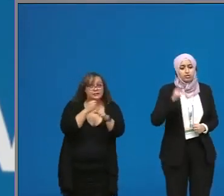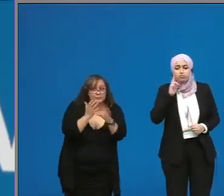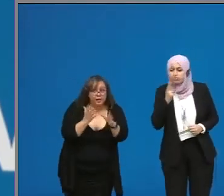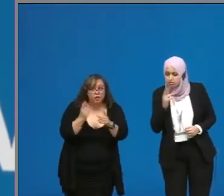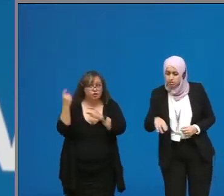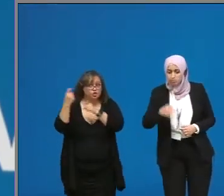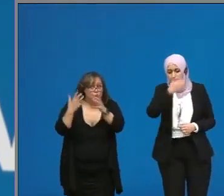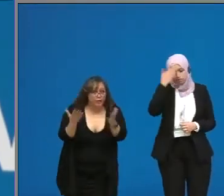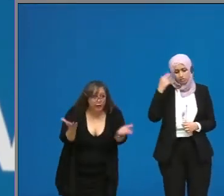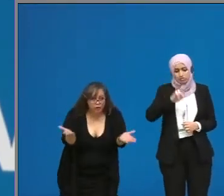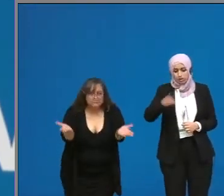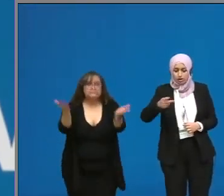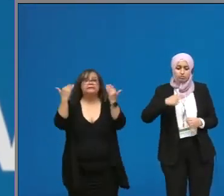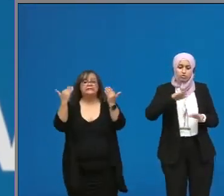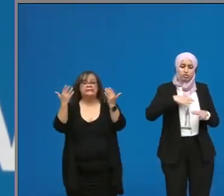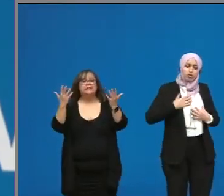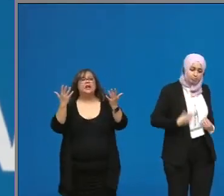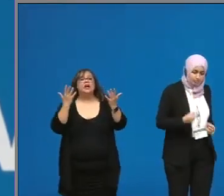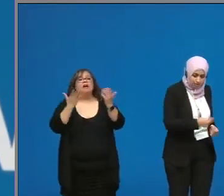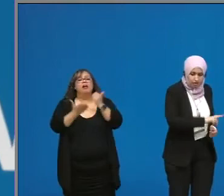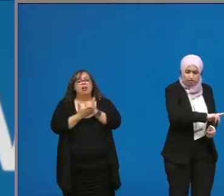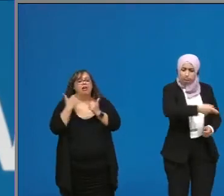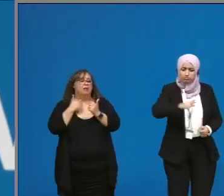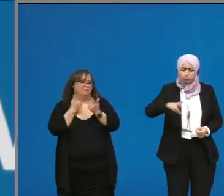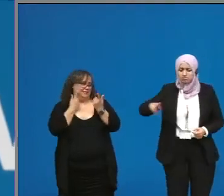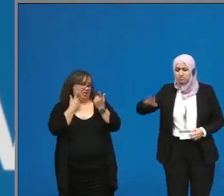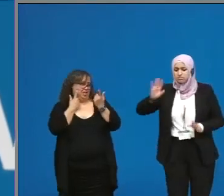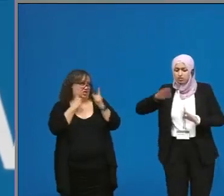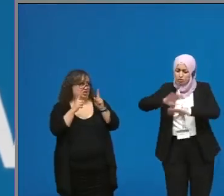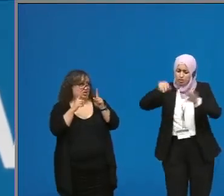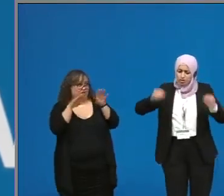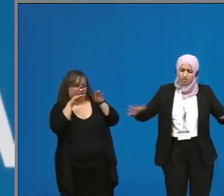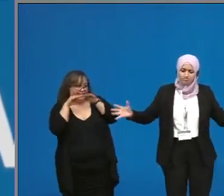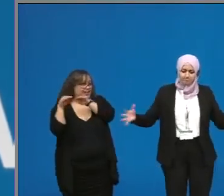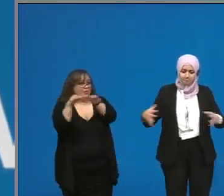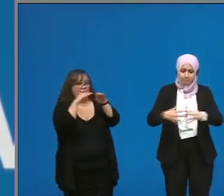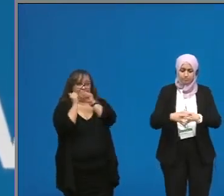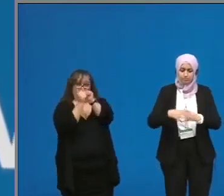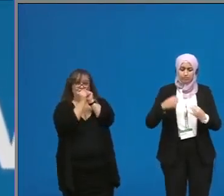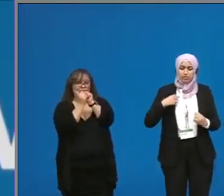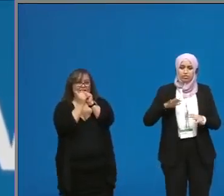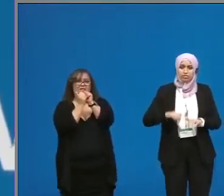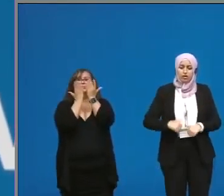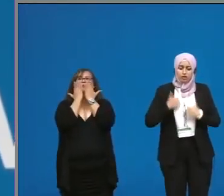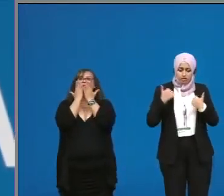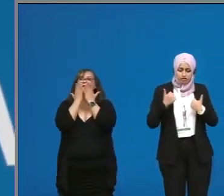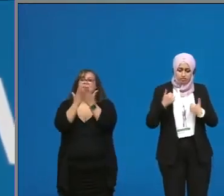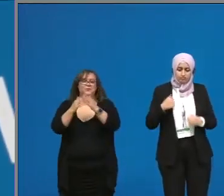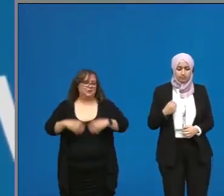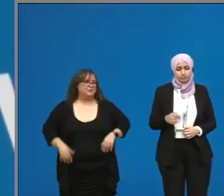us achieve this together. And thank you for everyone for listening. I'm sorry.